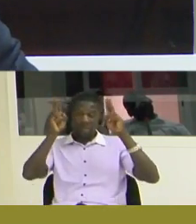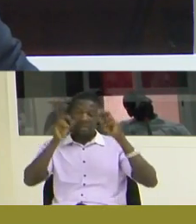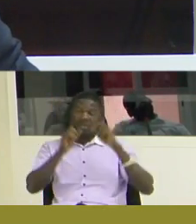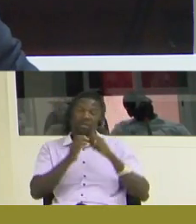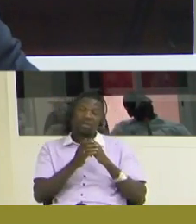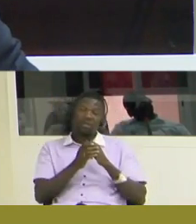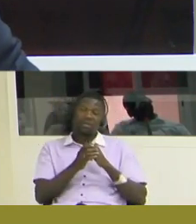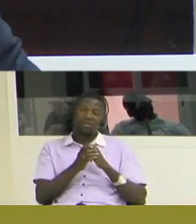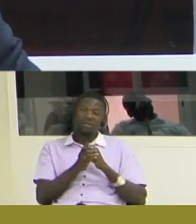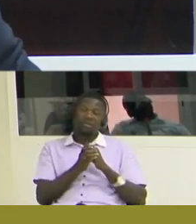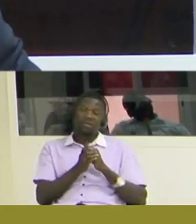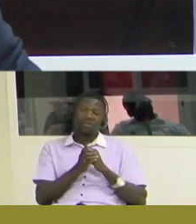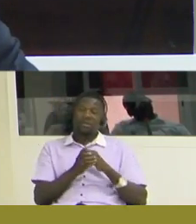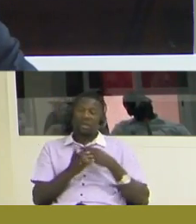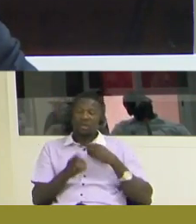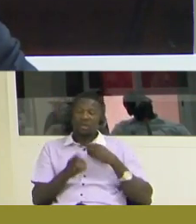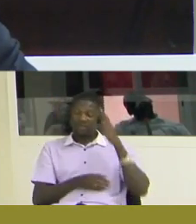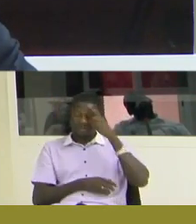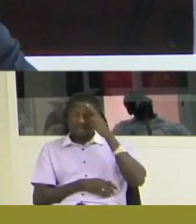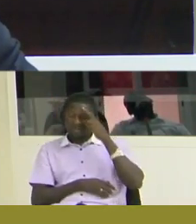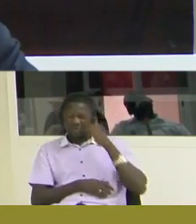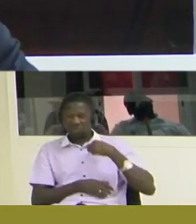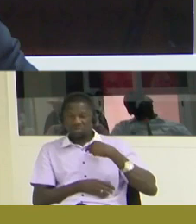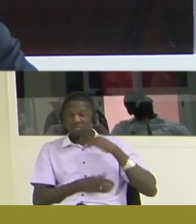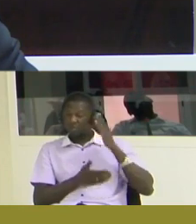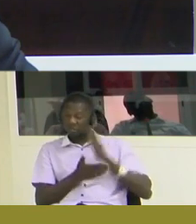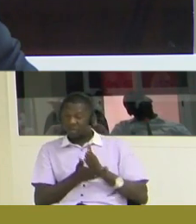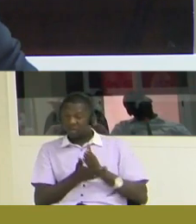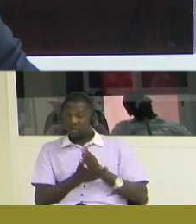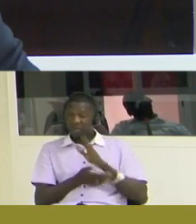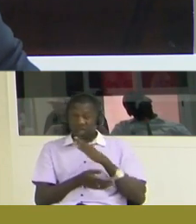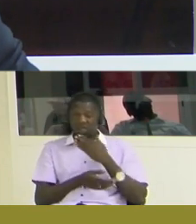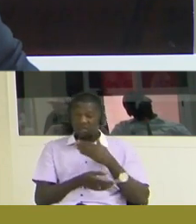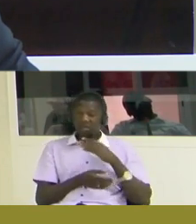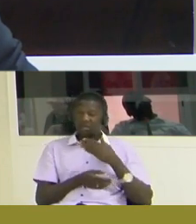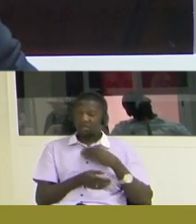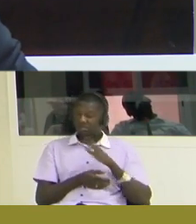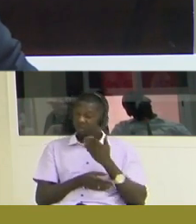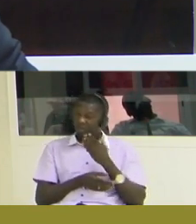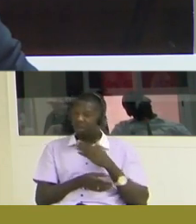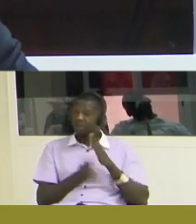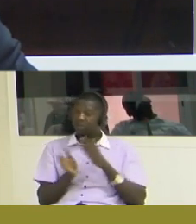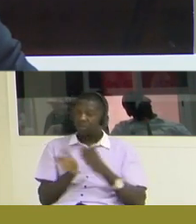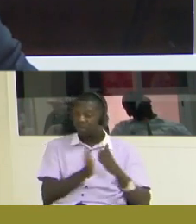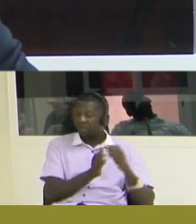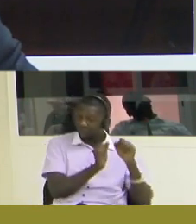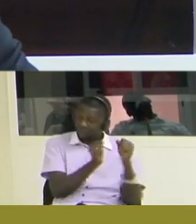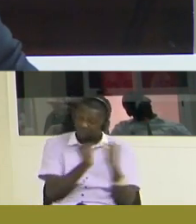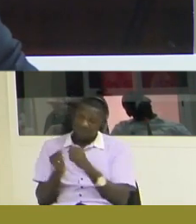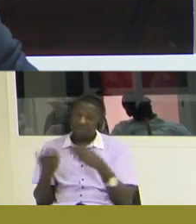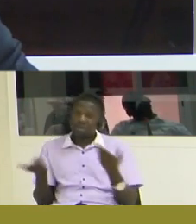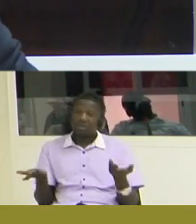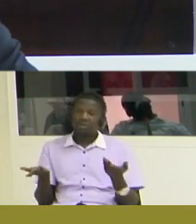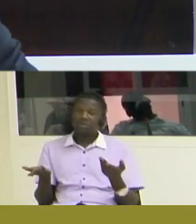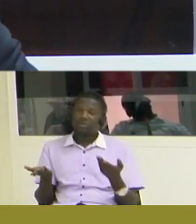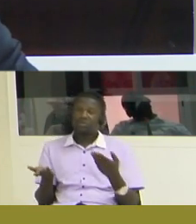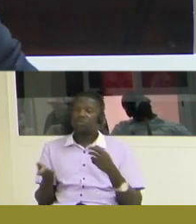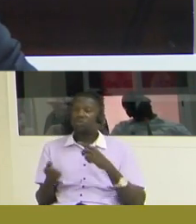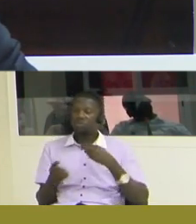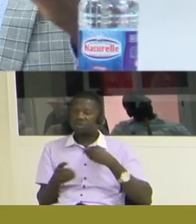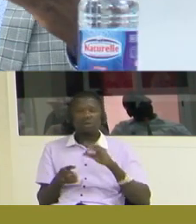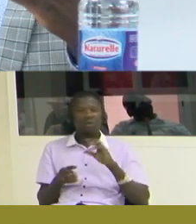had reason to believe that was going to unseat him and so I had to act